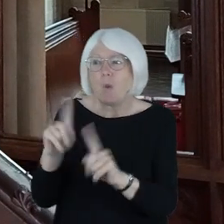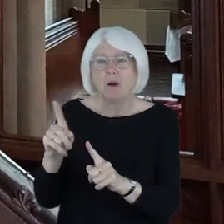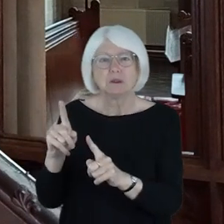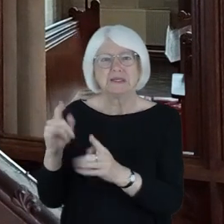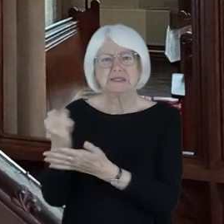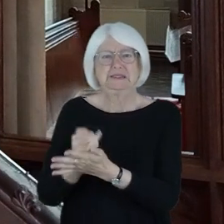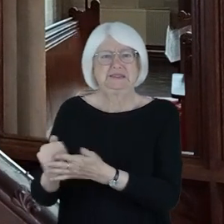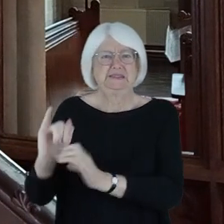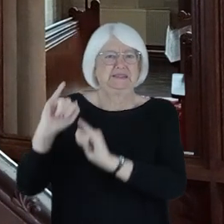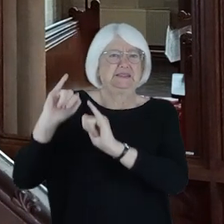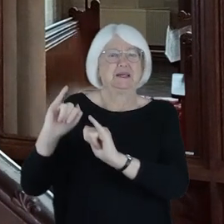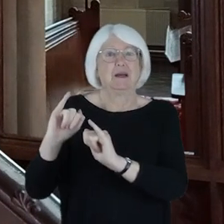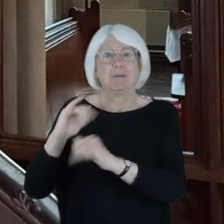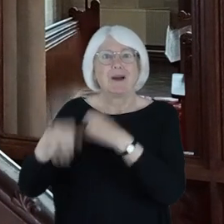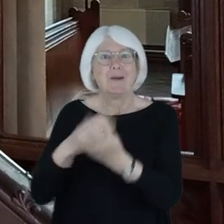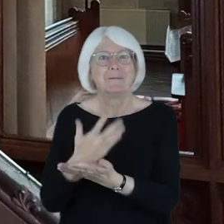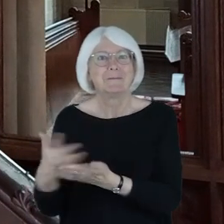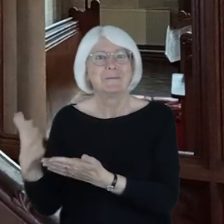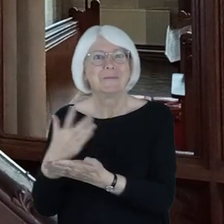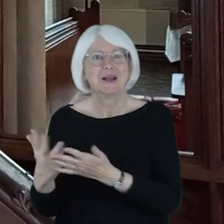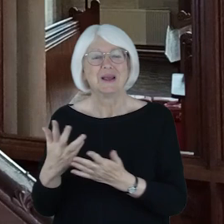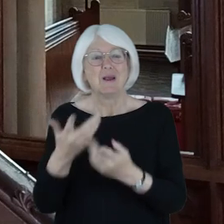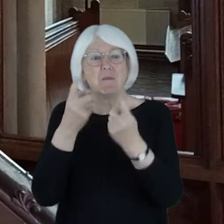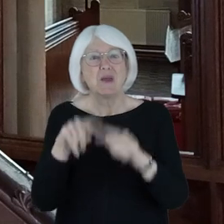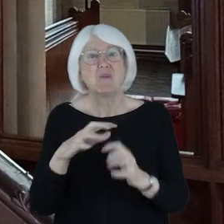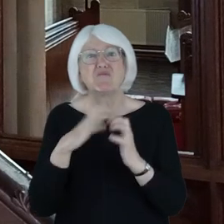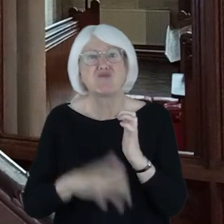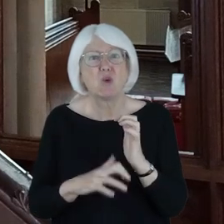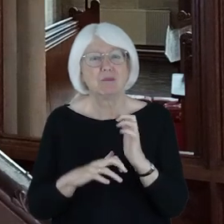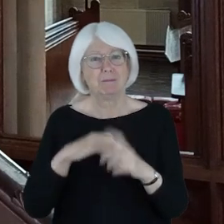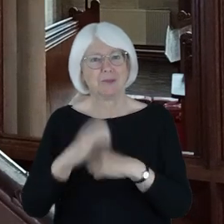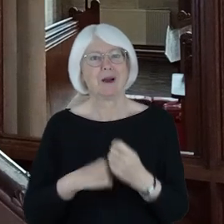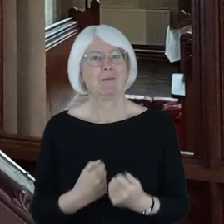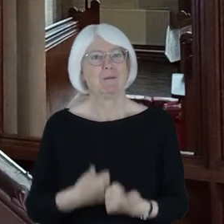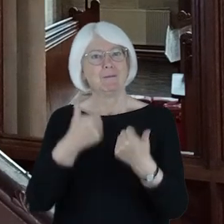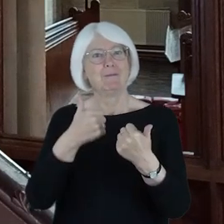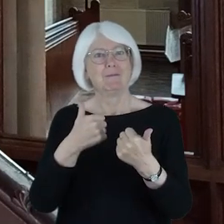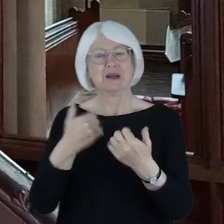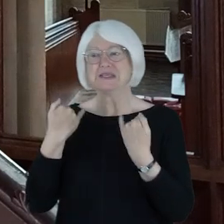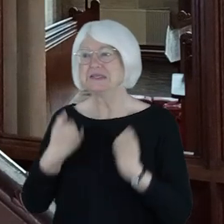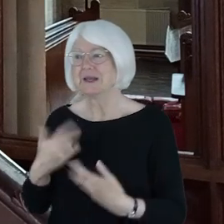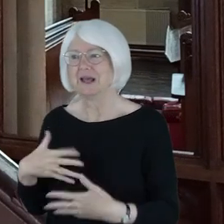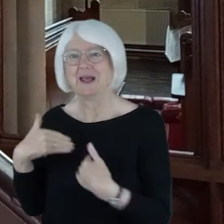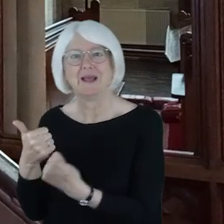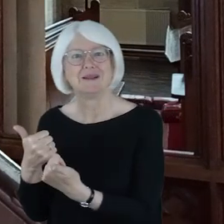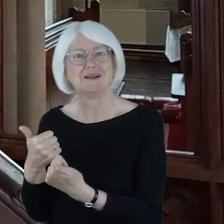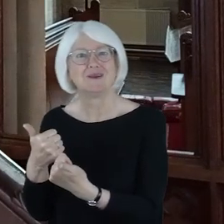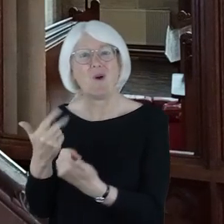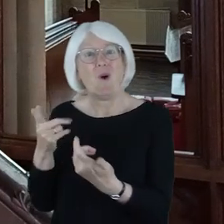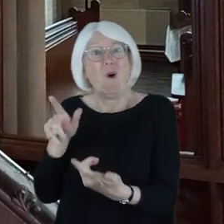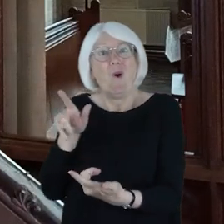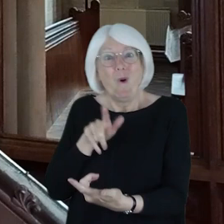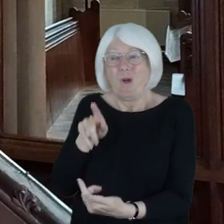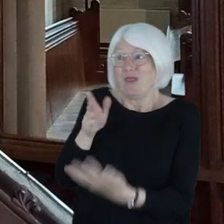foul is washed clean, the broken are made whole and the sick are healed, all by the king who could